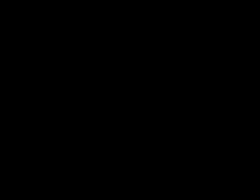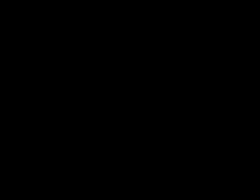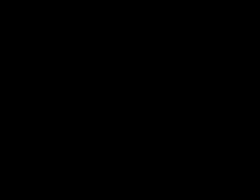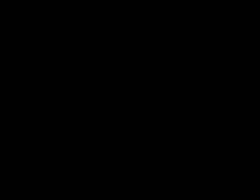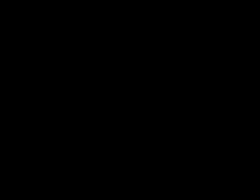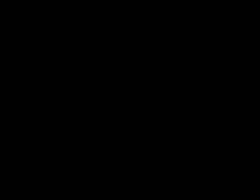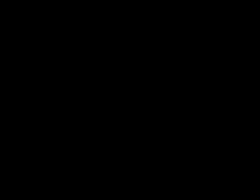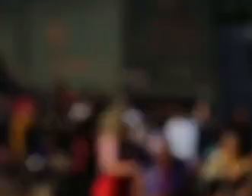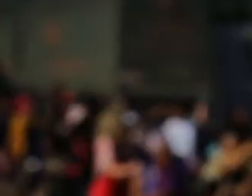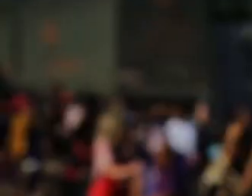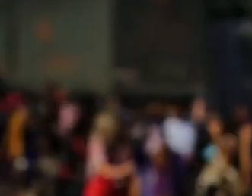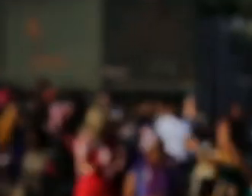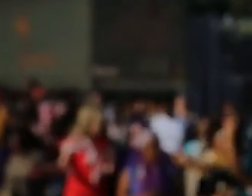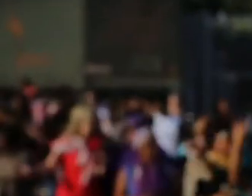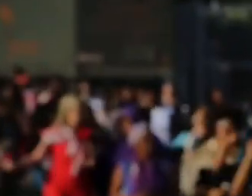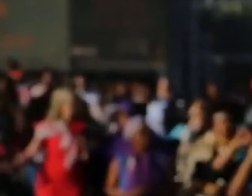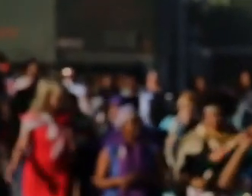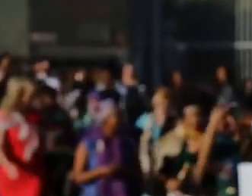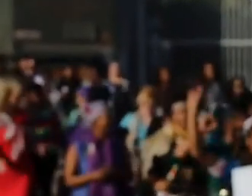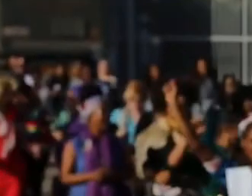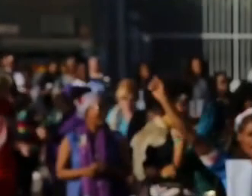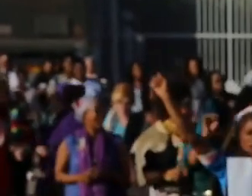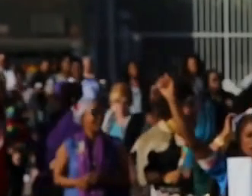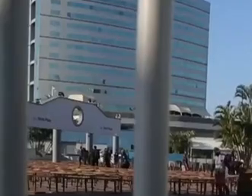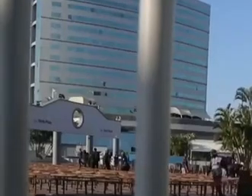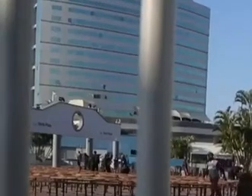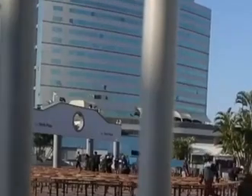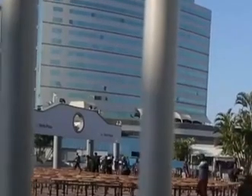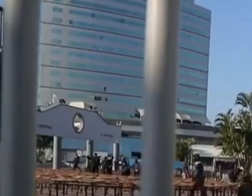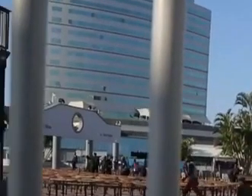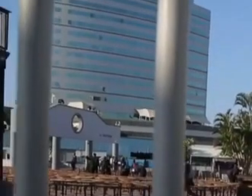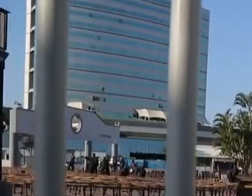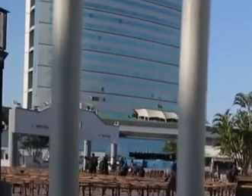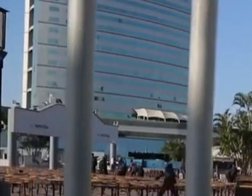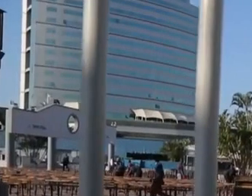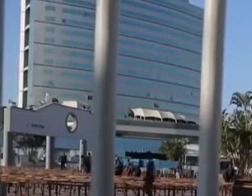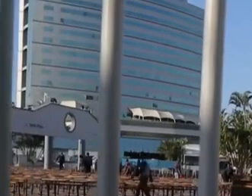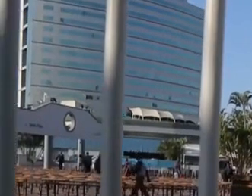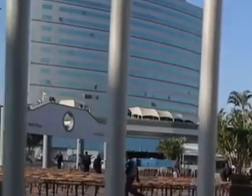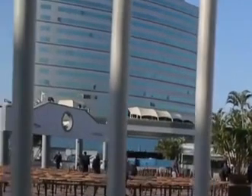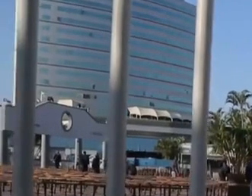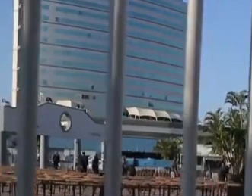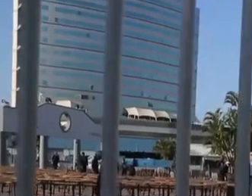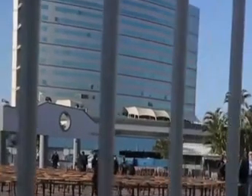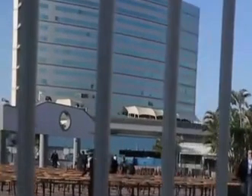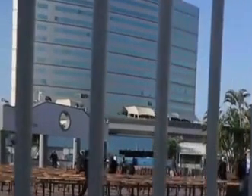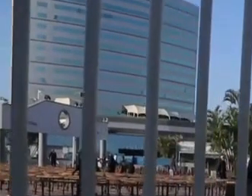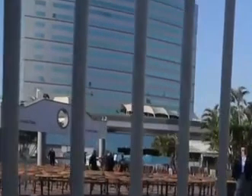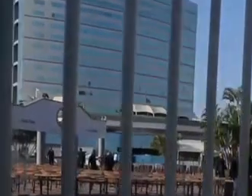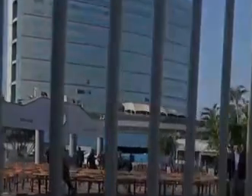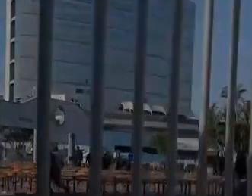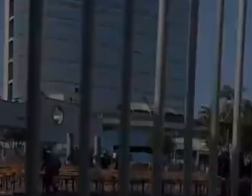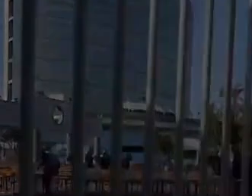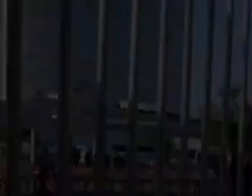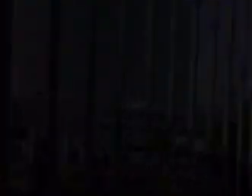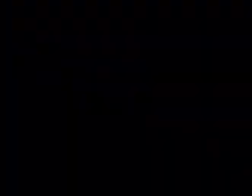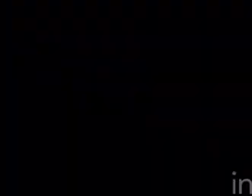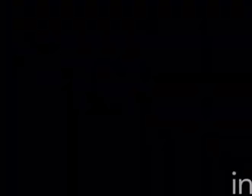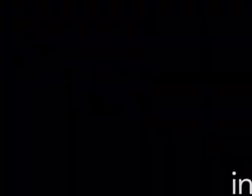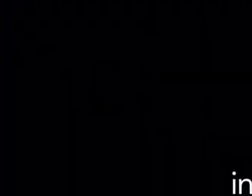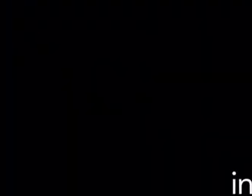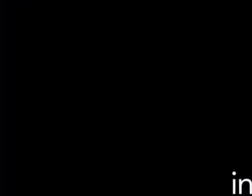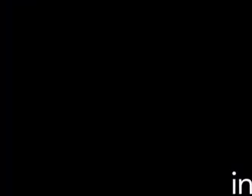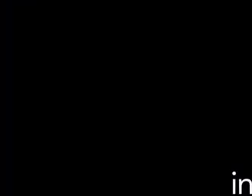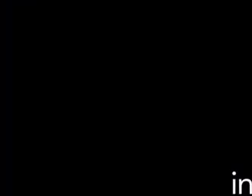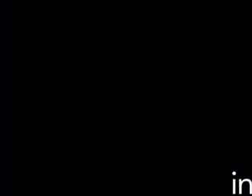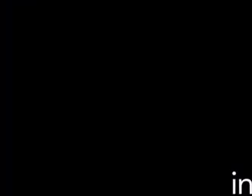Can I feel power? Women now! Women now! When I say women, women now! When I say women, women now!